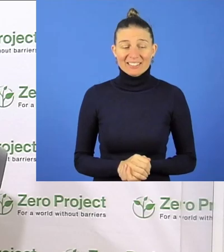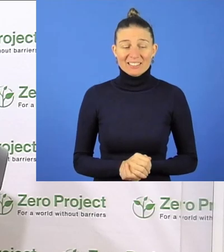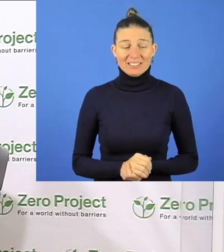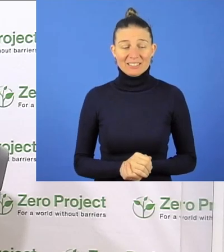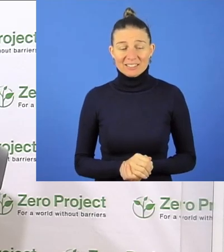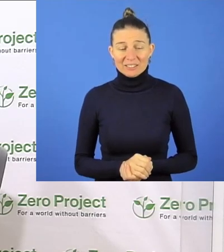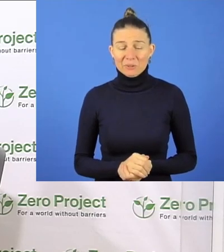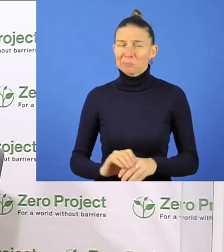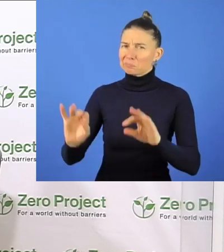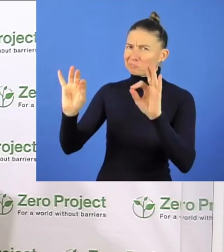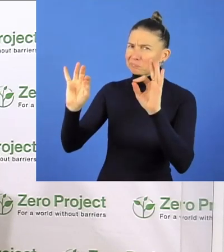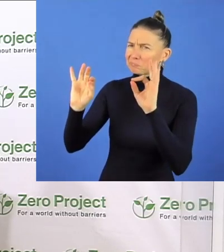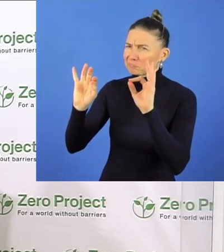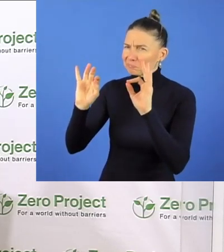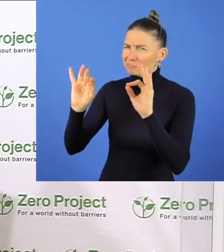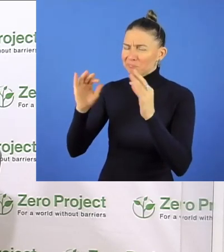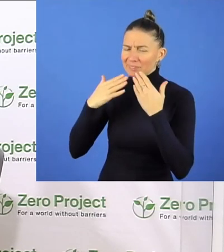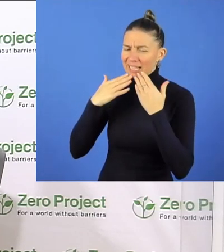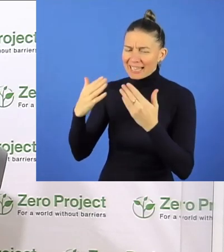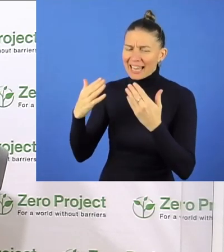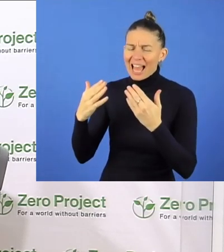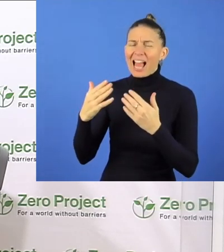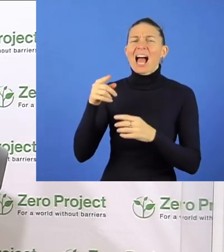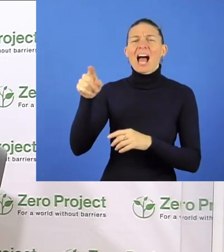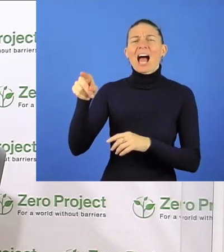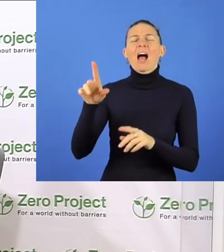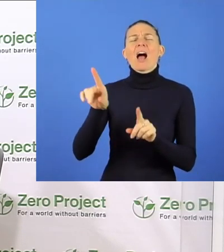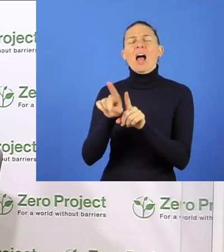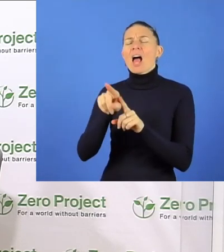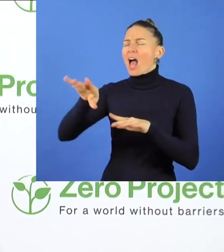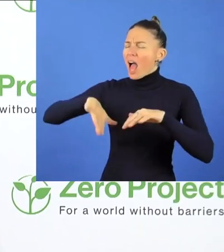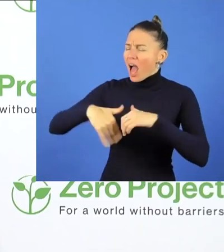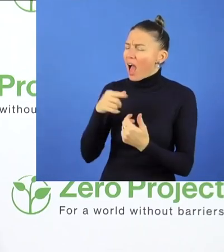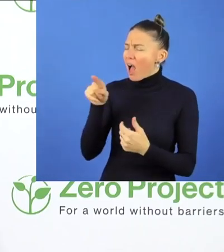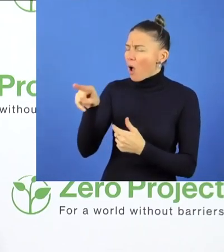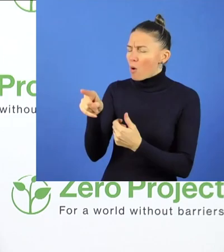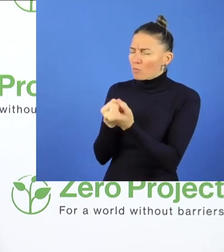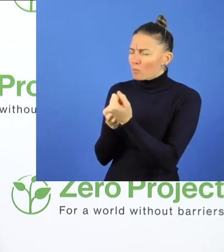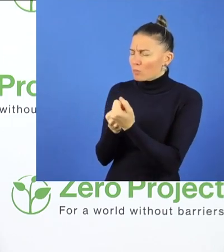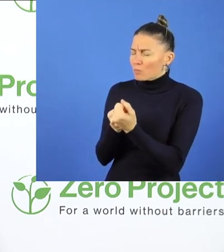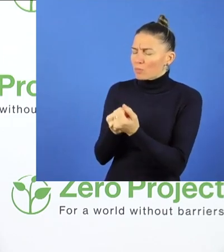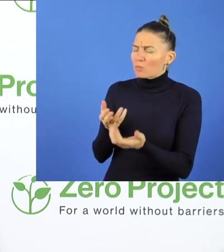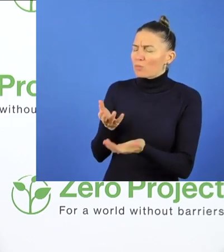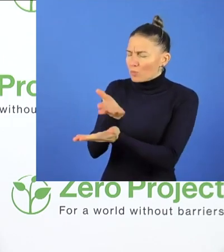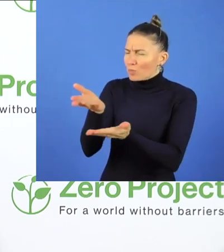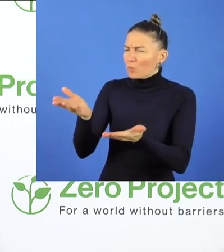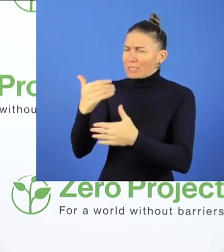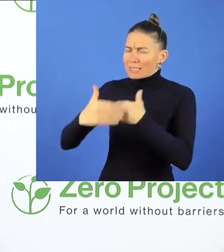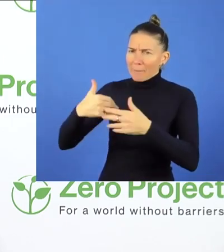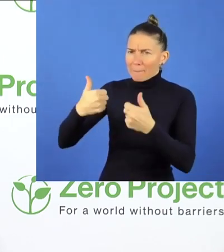how does Spawnpoint itself support disabled gamers, and how do you plan to be allies in this